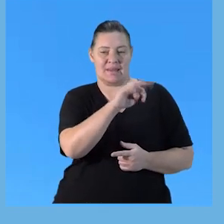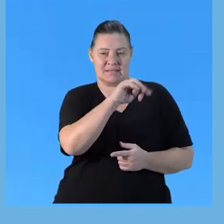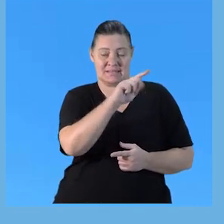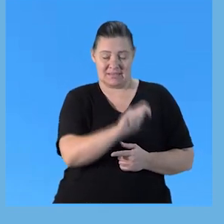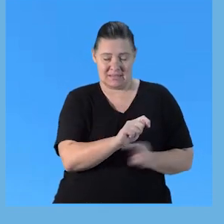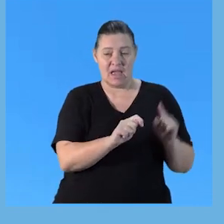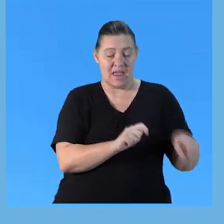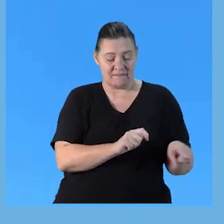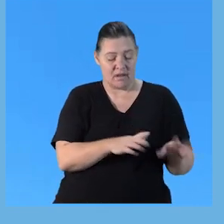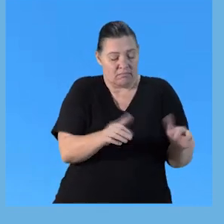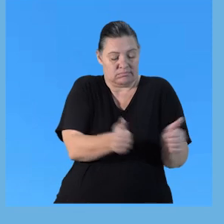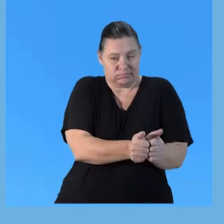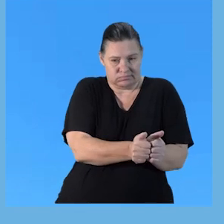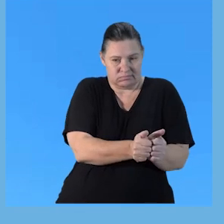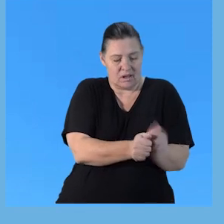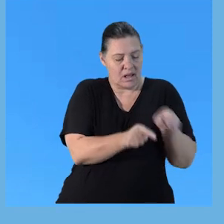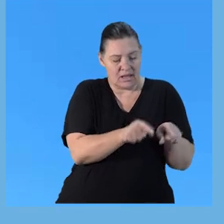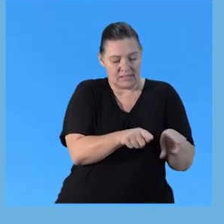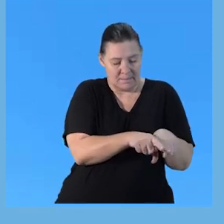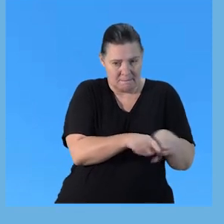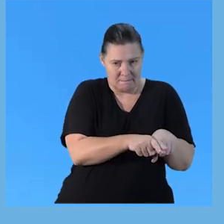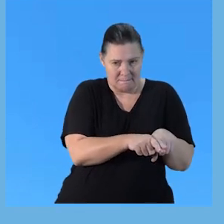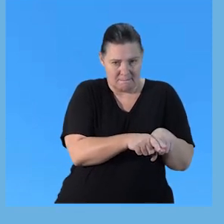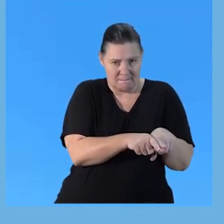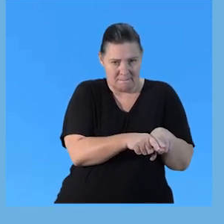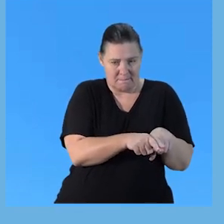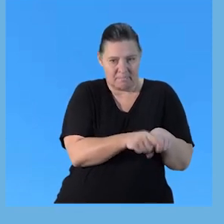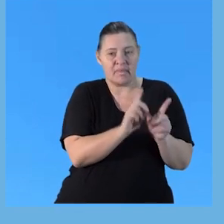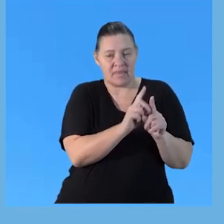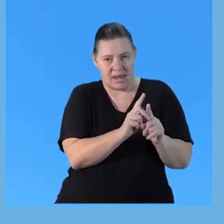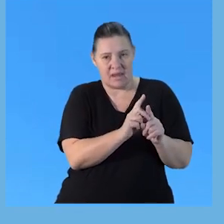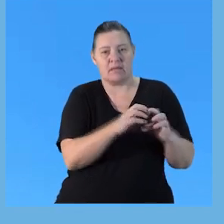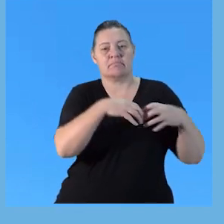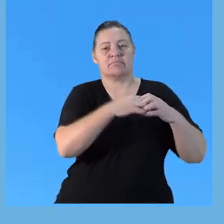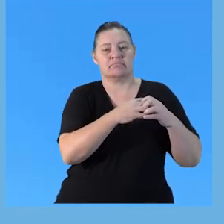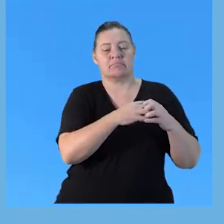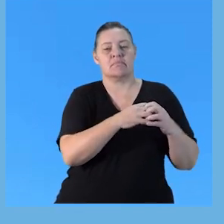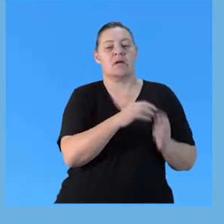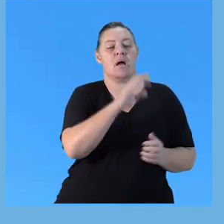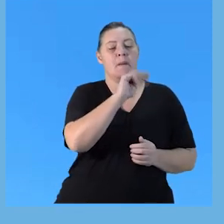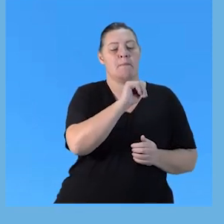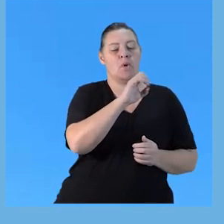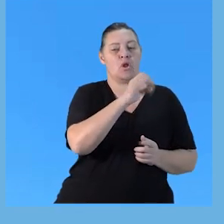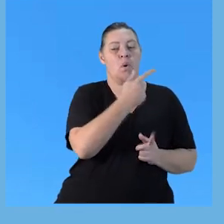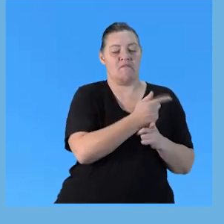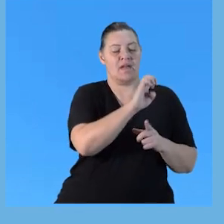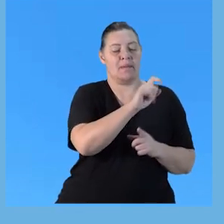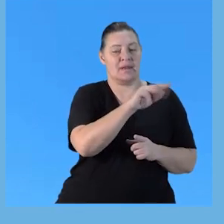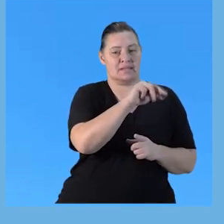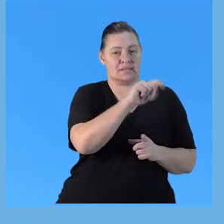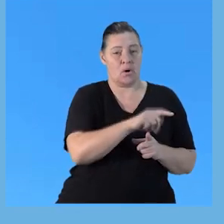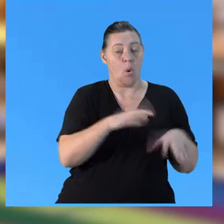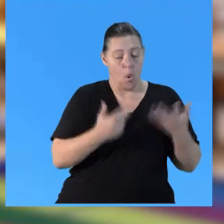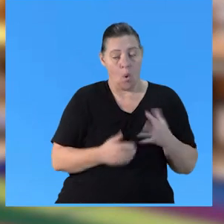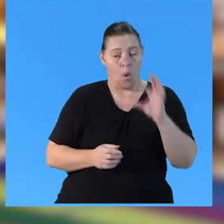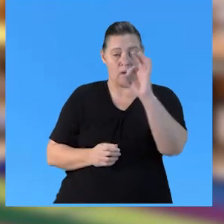the voltage. Why do we do that? Because the variable resistor allows you to change the value of the resistance, because you're